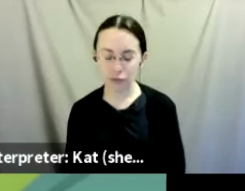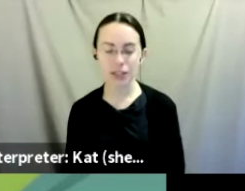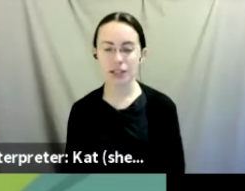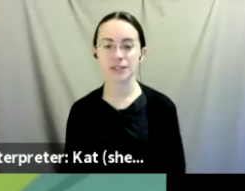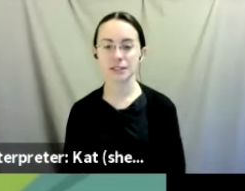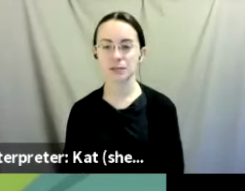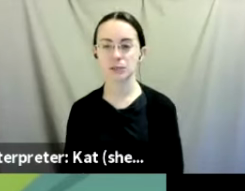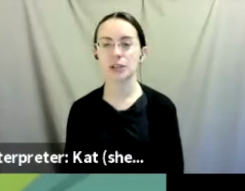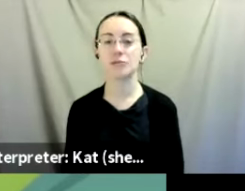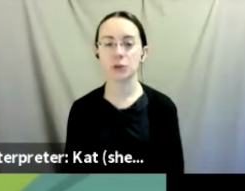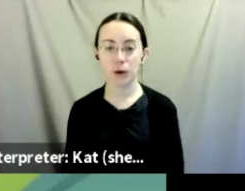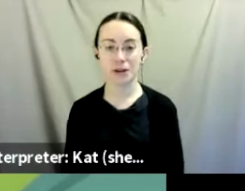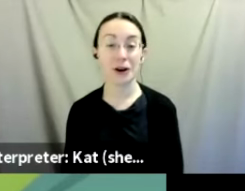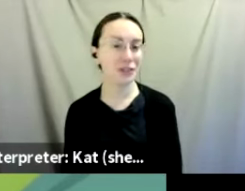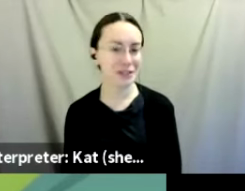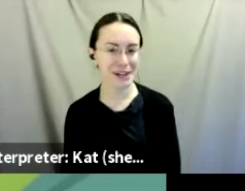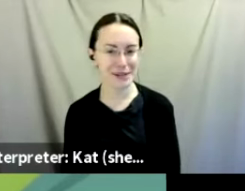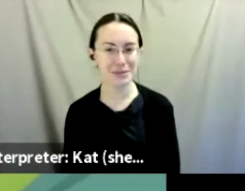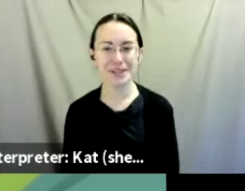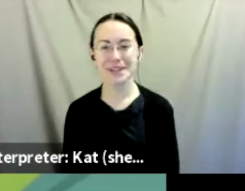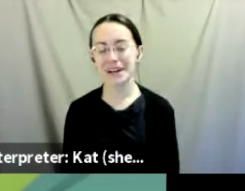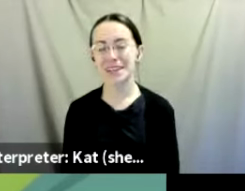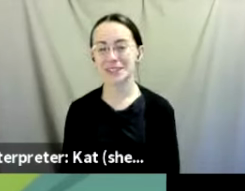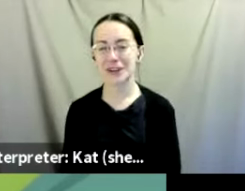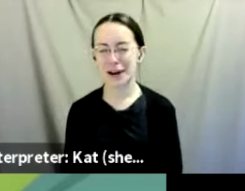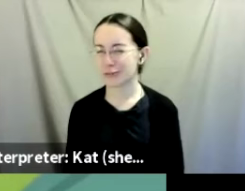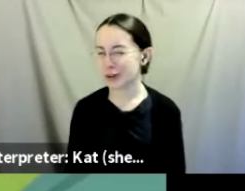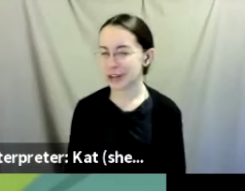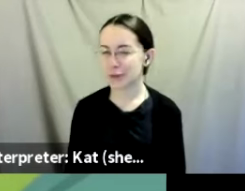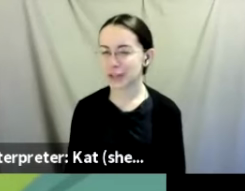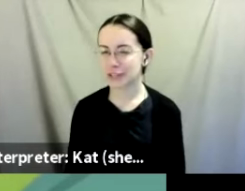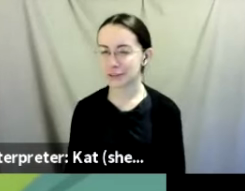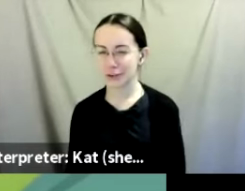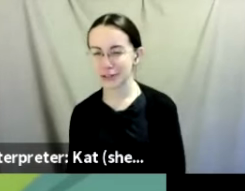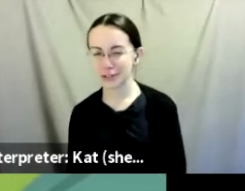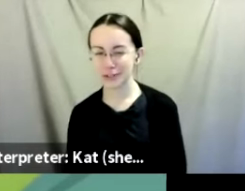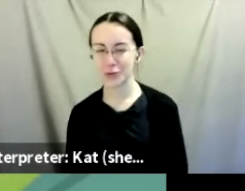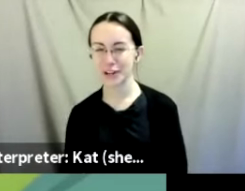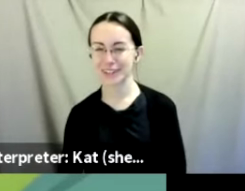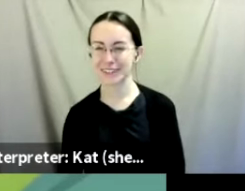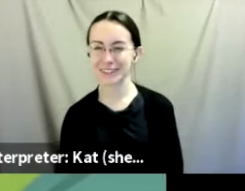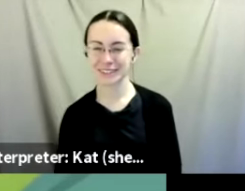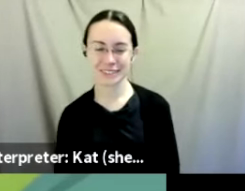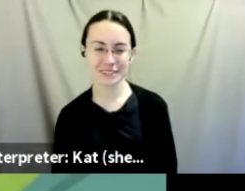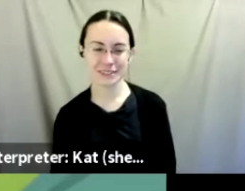that everything is accessible to everyone all the time, I think is very helpful. And I hope that answers your question